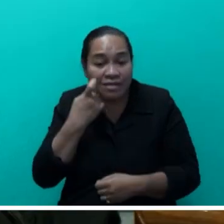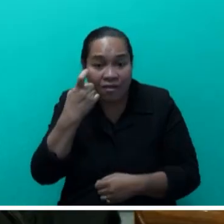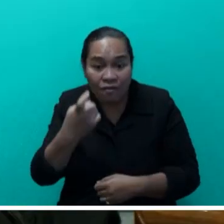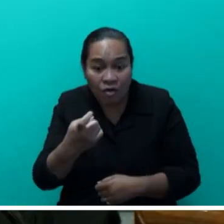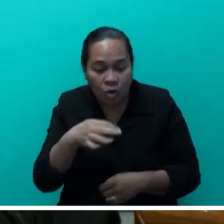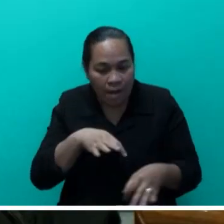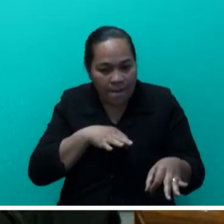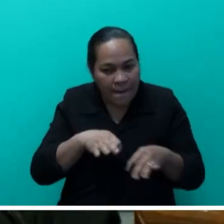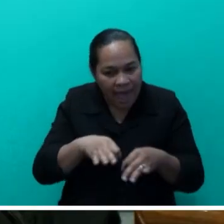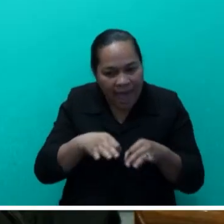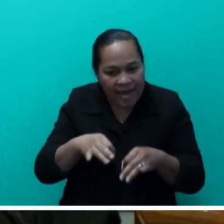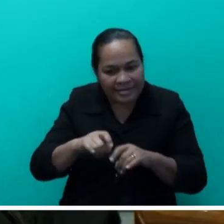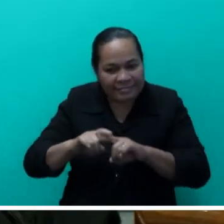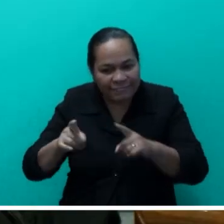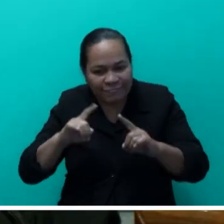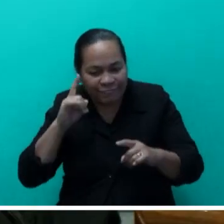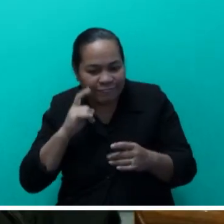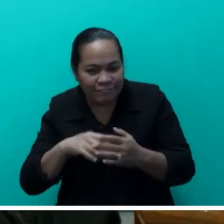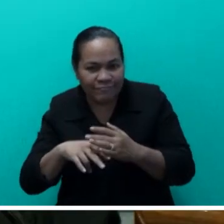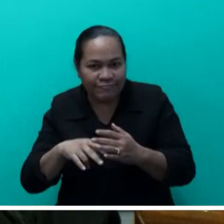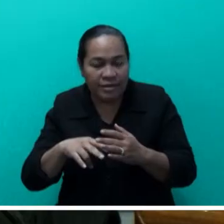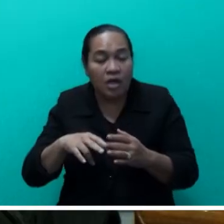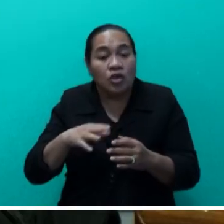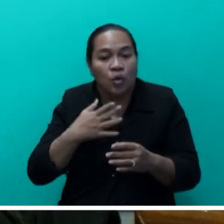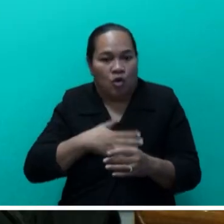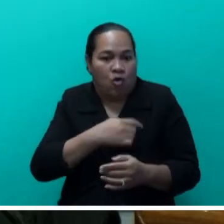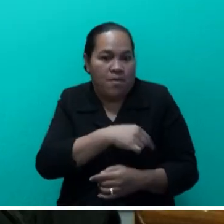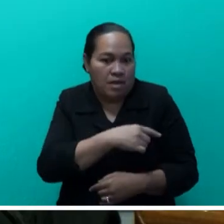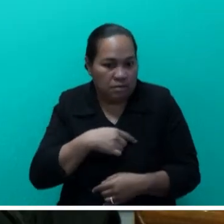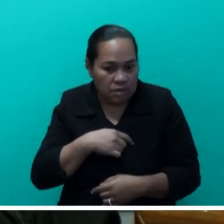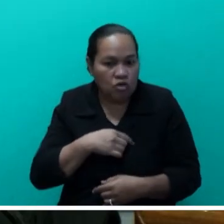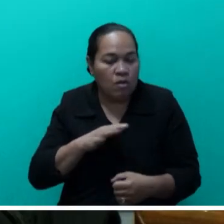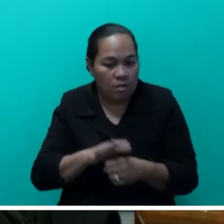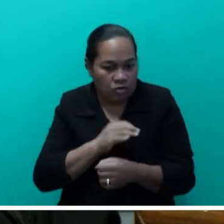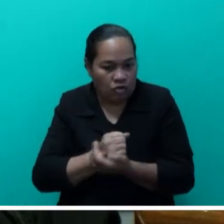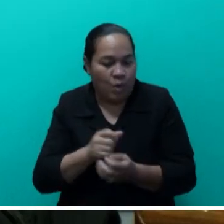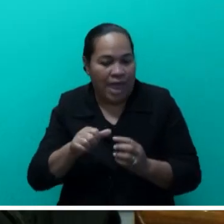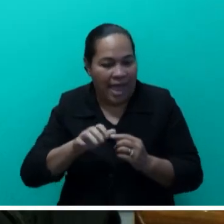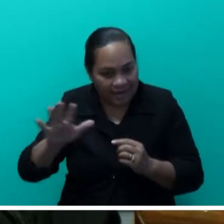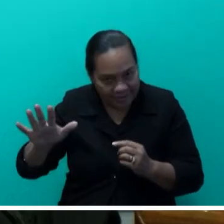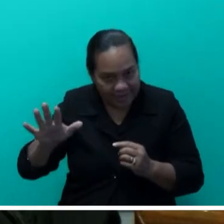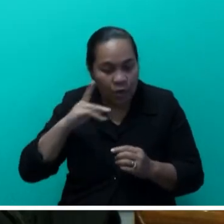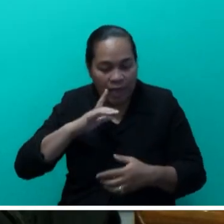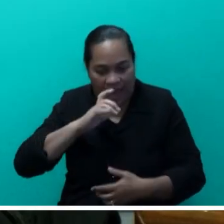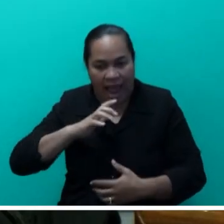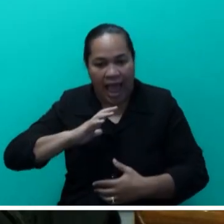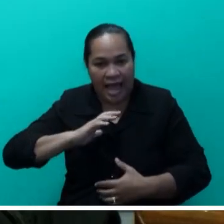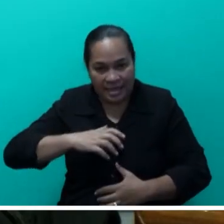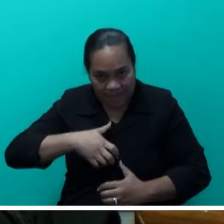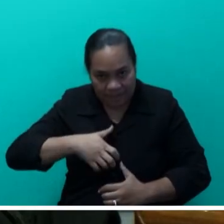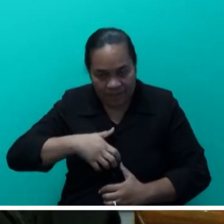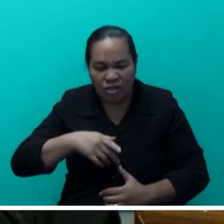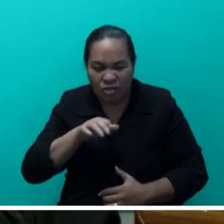planned initiatives that reflect both a commitment to operational excellence and our ability to adapt to the evolving need of a